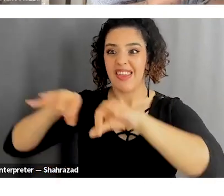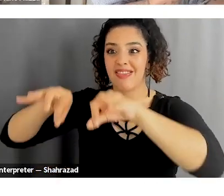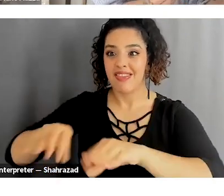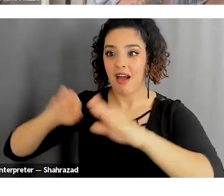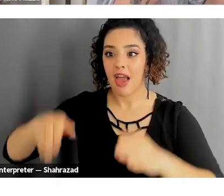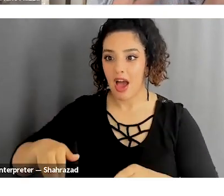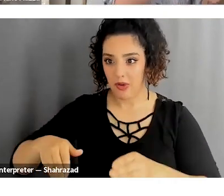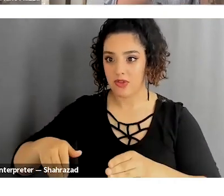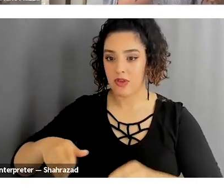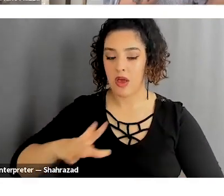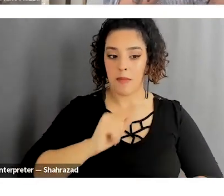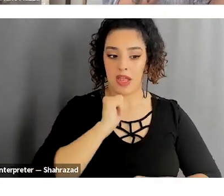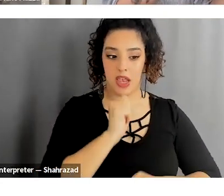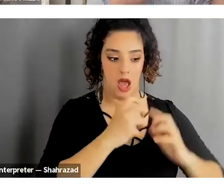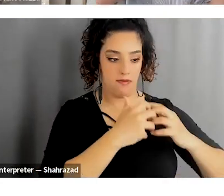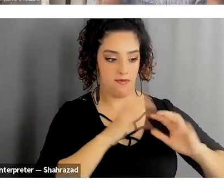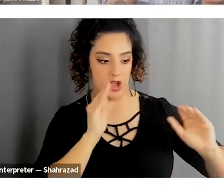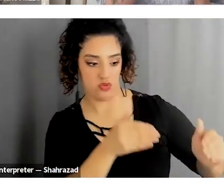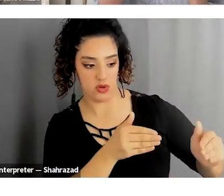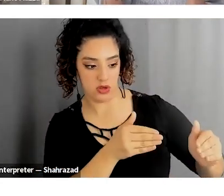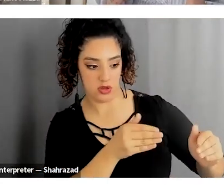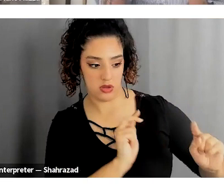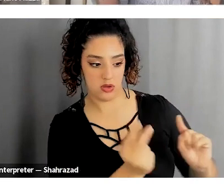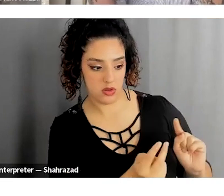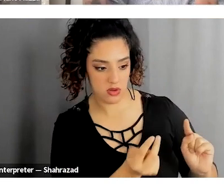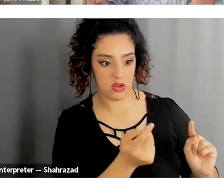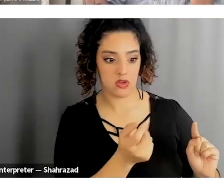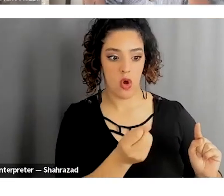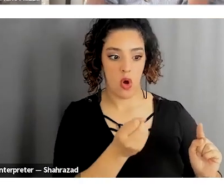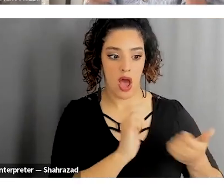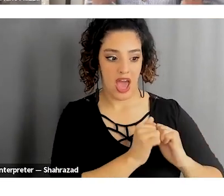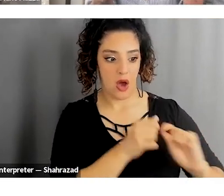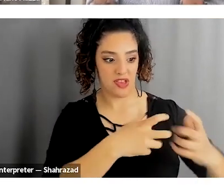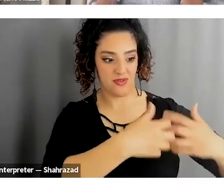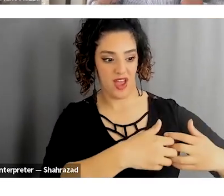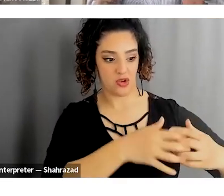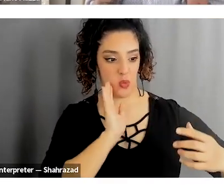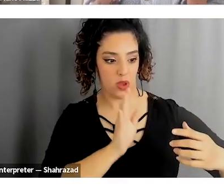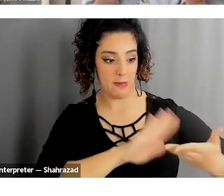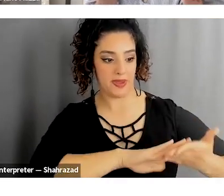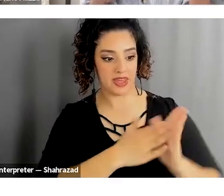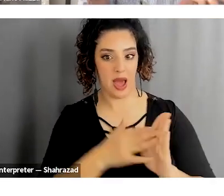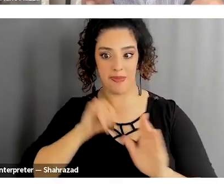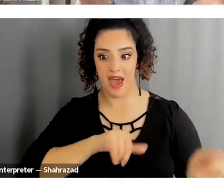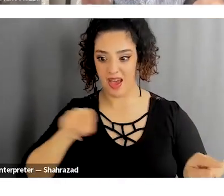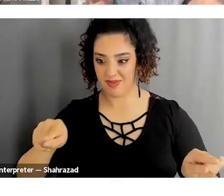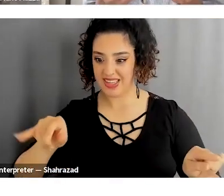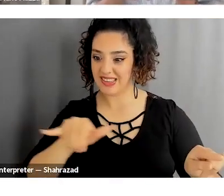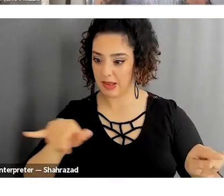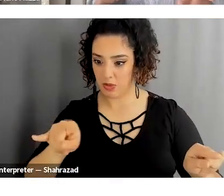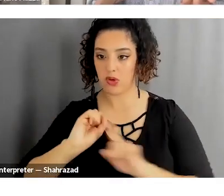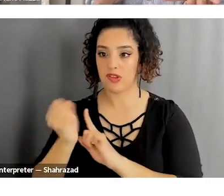factory framework, right? It's like, how do we turn the factory into like a holistic setting for actually like creating art and